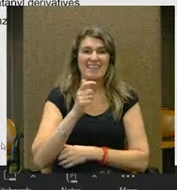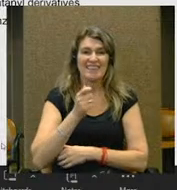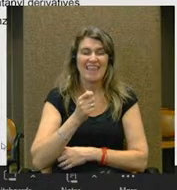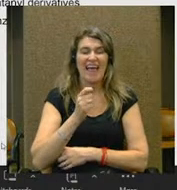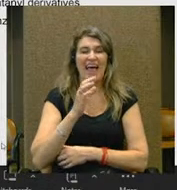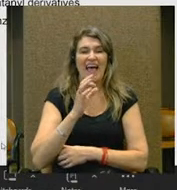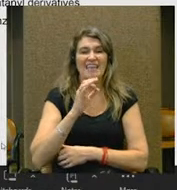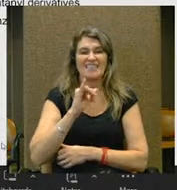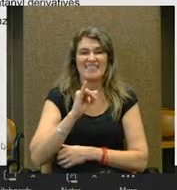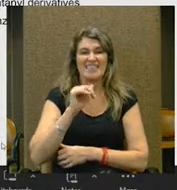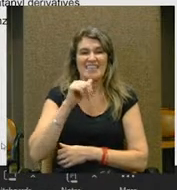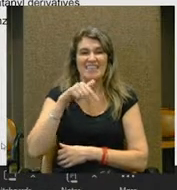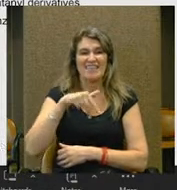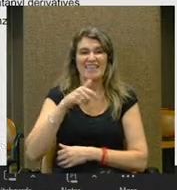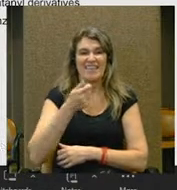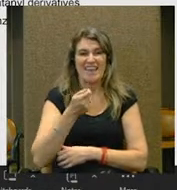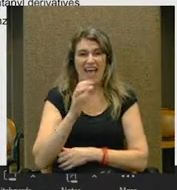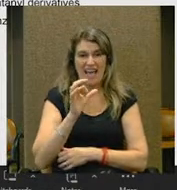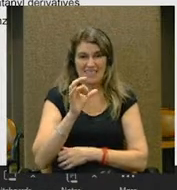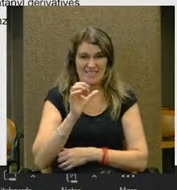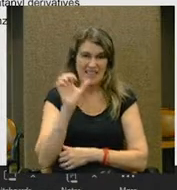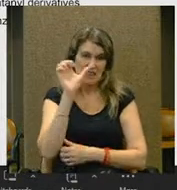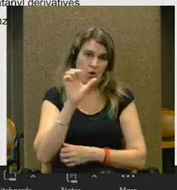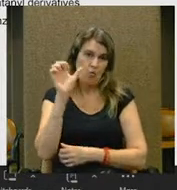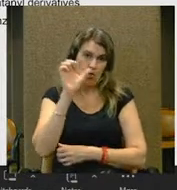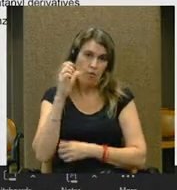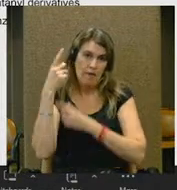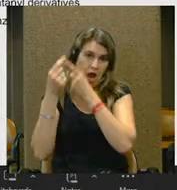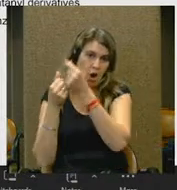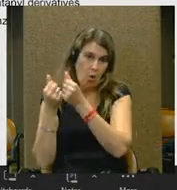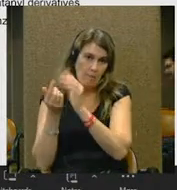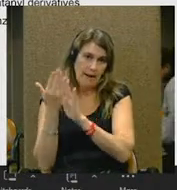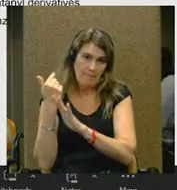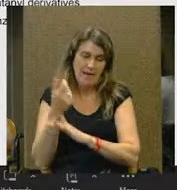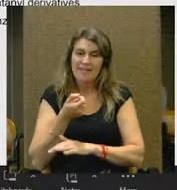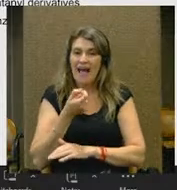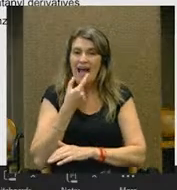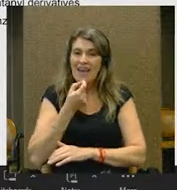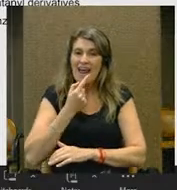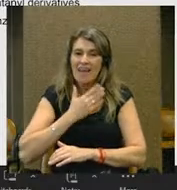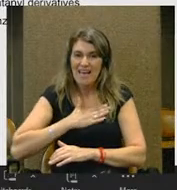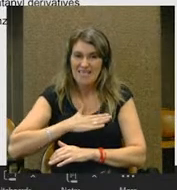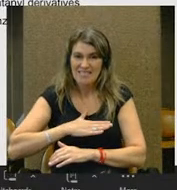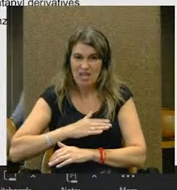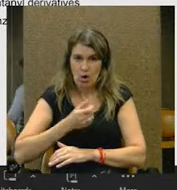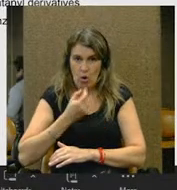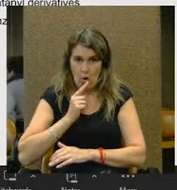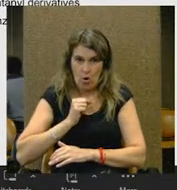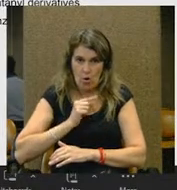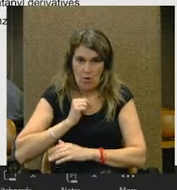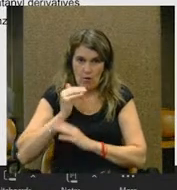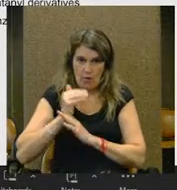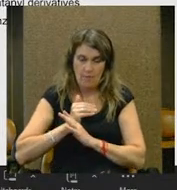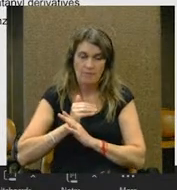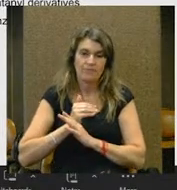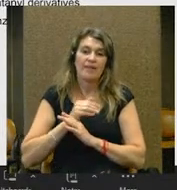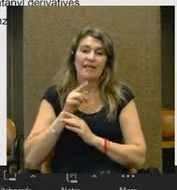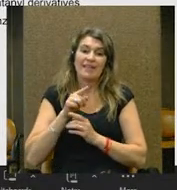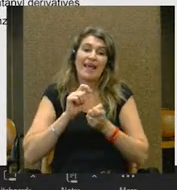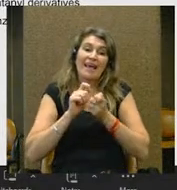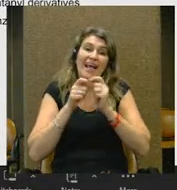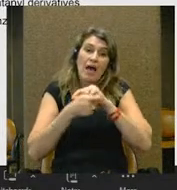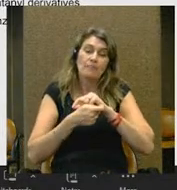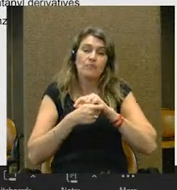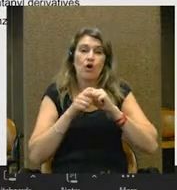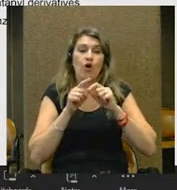because it's easy for me to say. So this shift from fentanyl derivatives to nitazines is thought to be